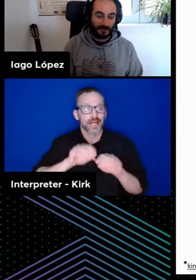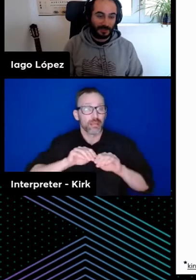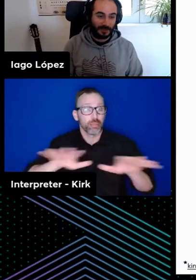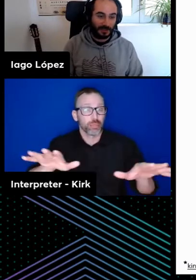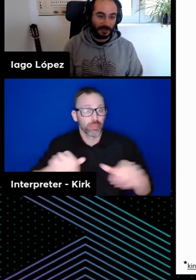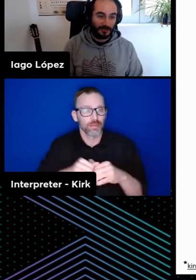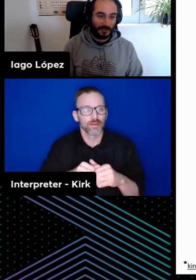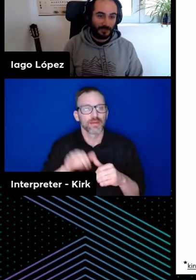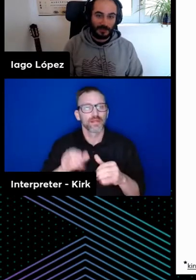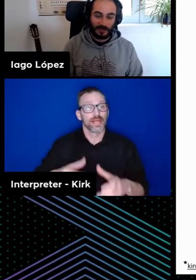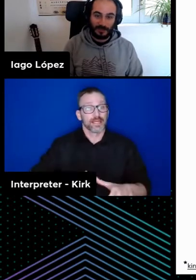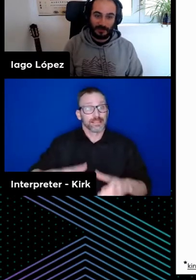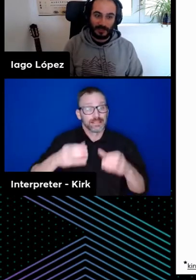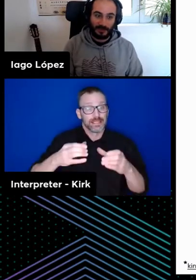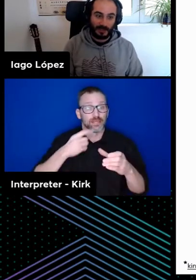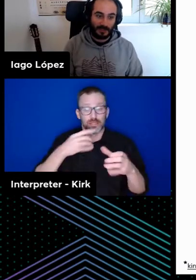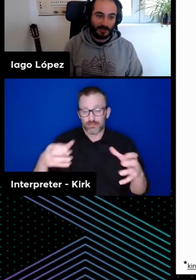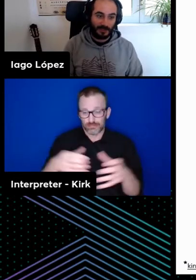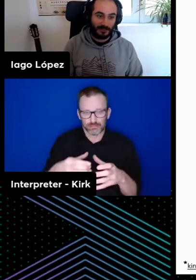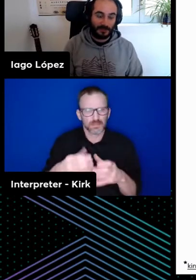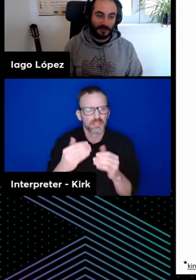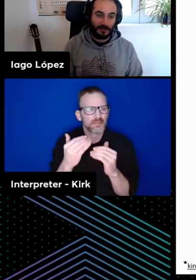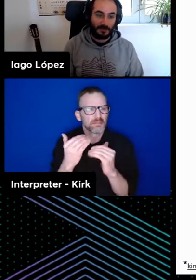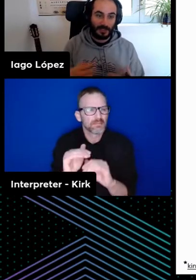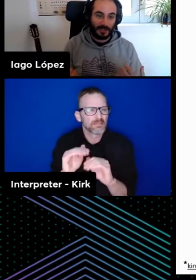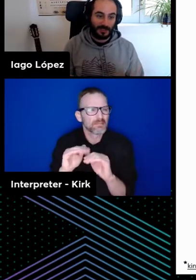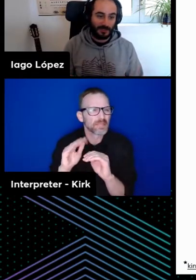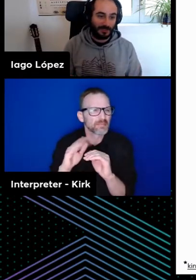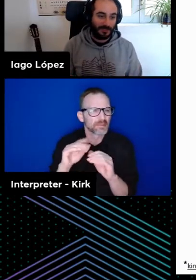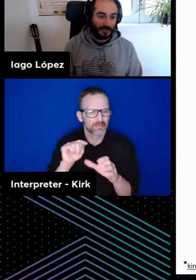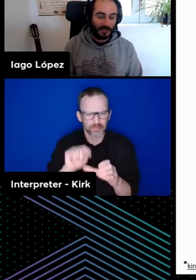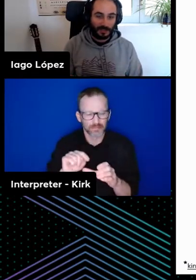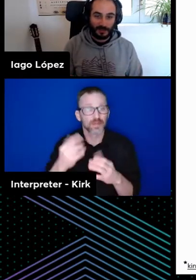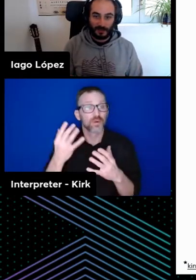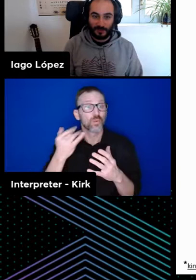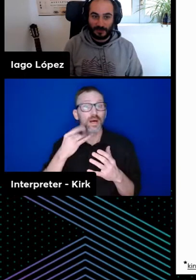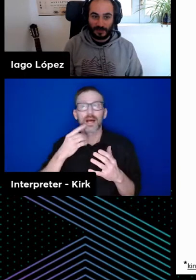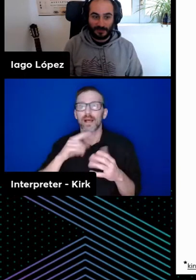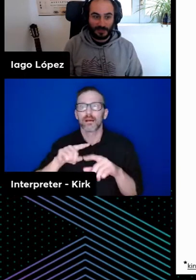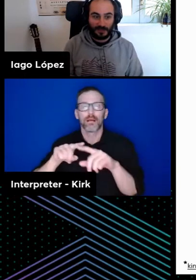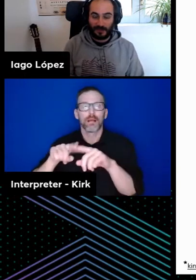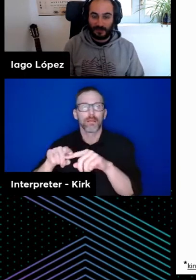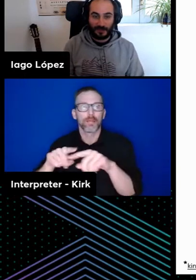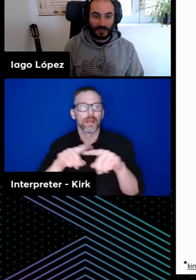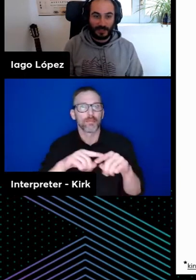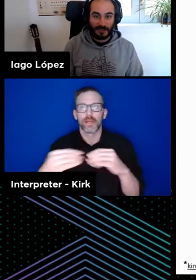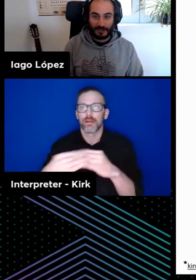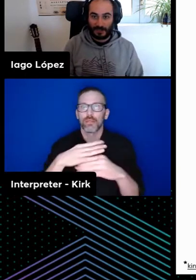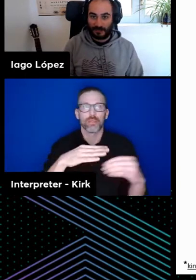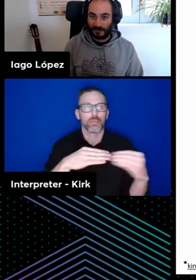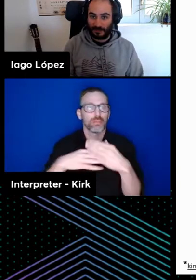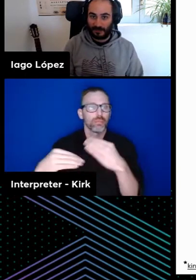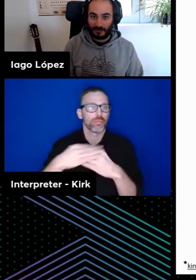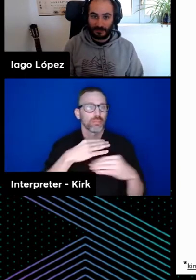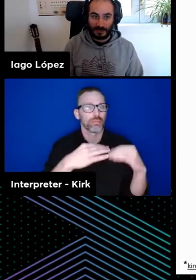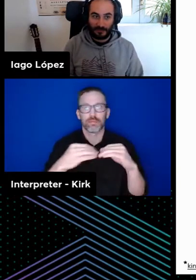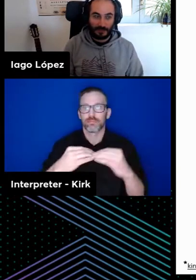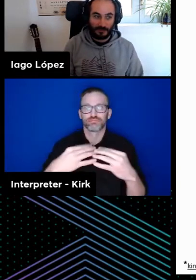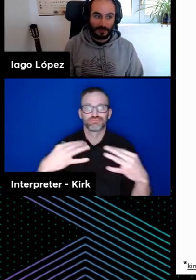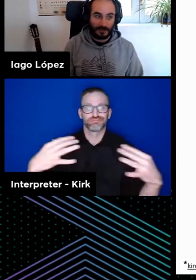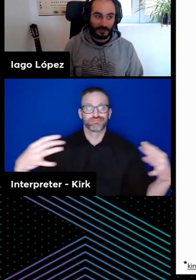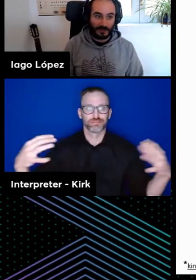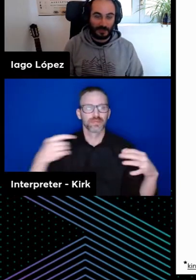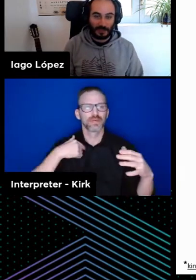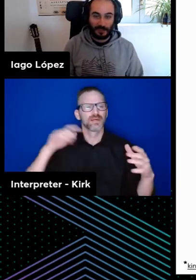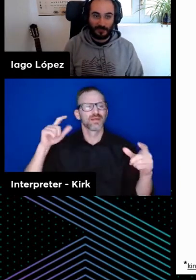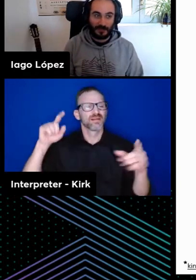Linux is minimal is great because it reduces your dependencies. So less space software to manage. Like yeah,